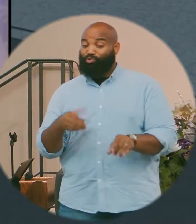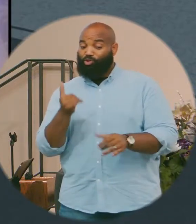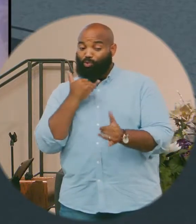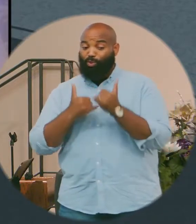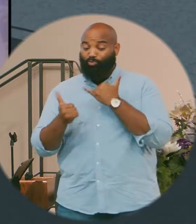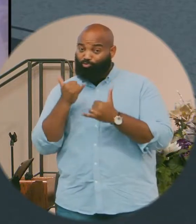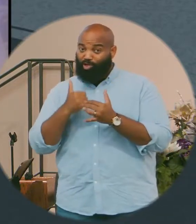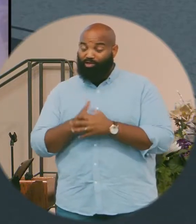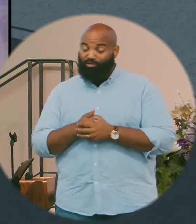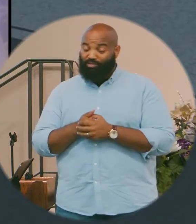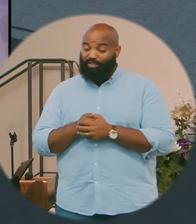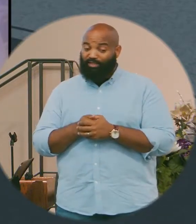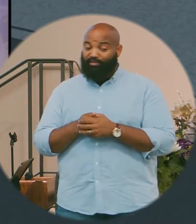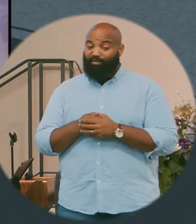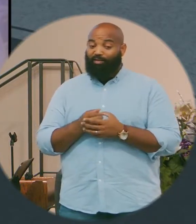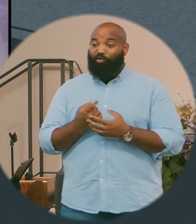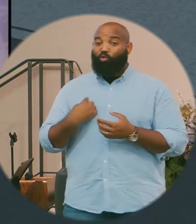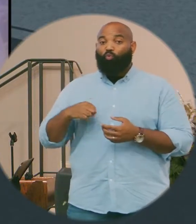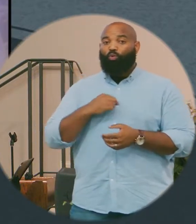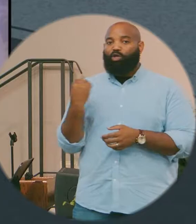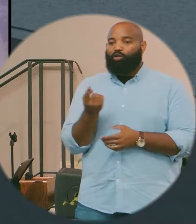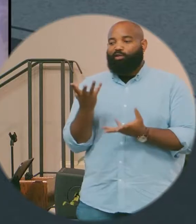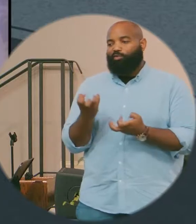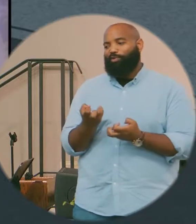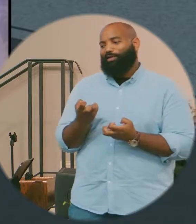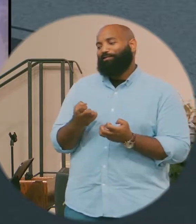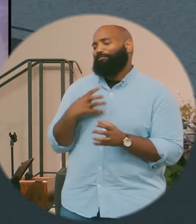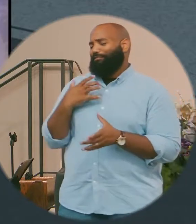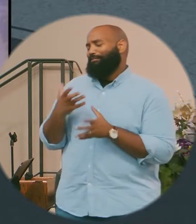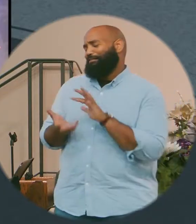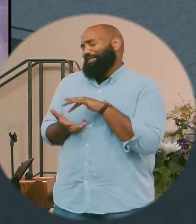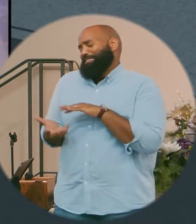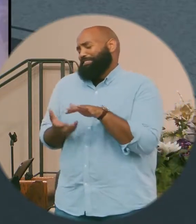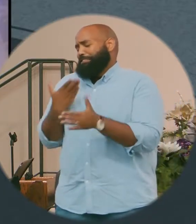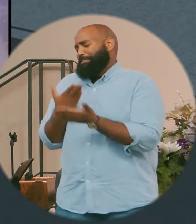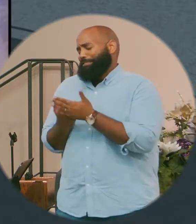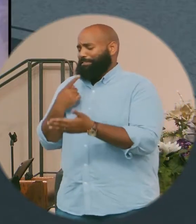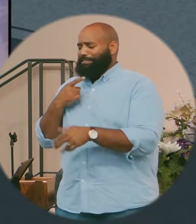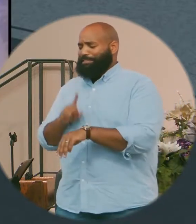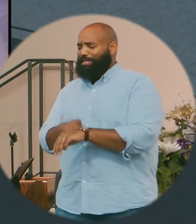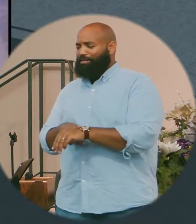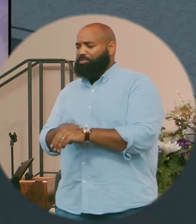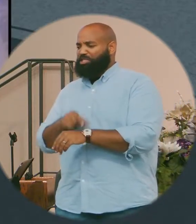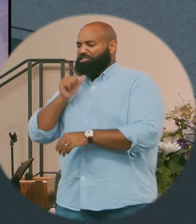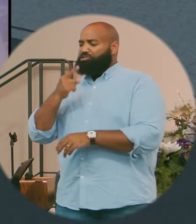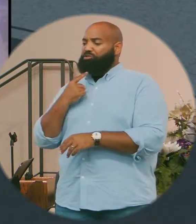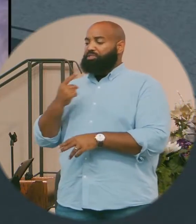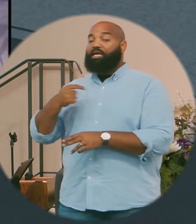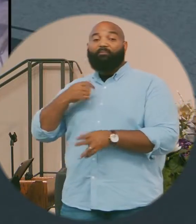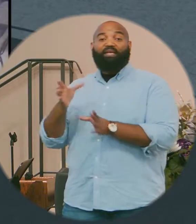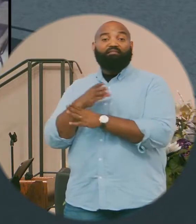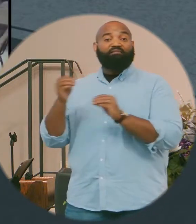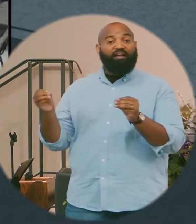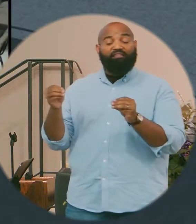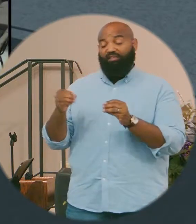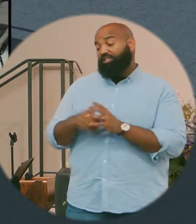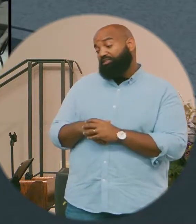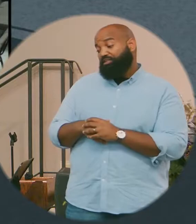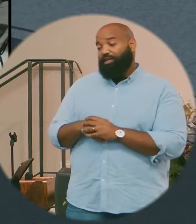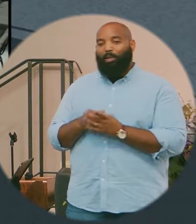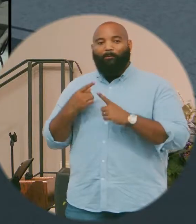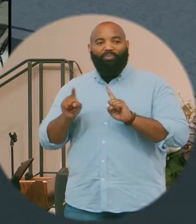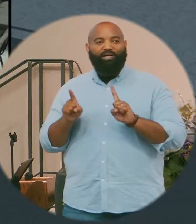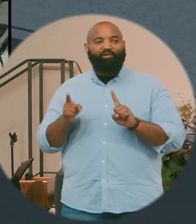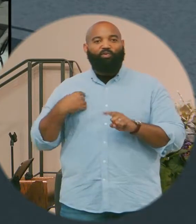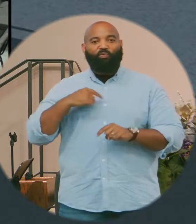I put some people in your circle that can tell you, you need to get yourself together. That ain't how a daughter of the king act. And